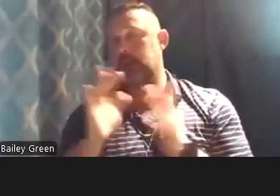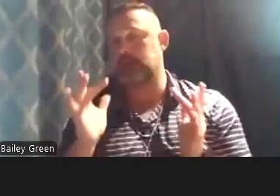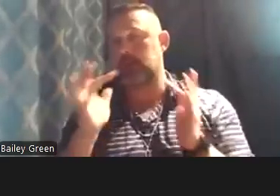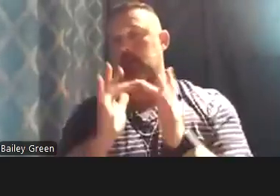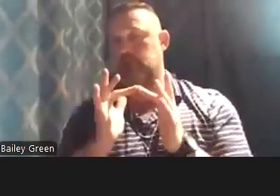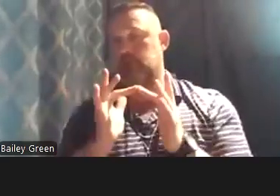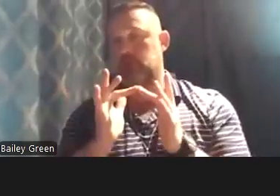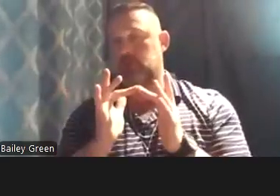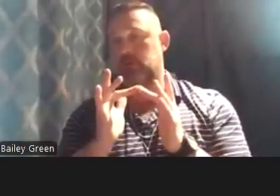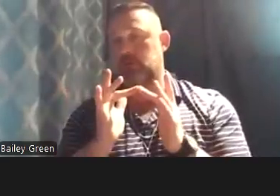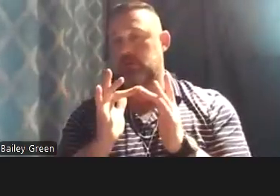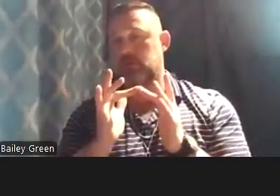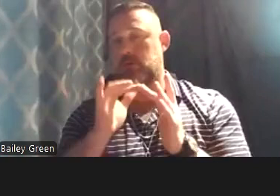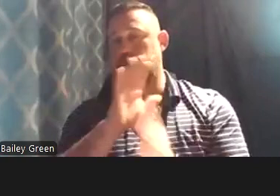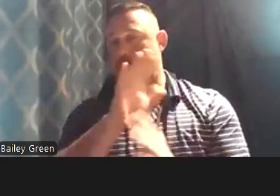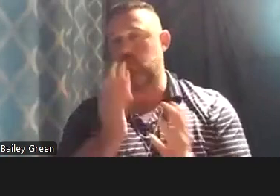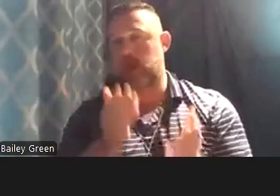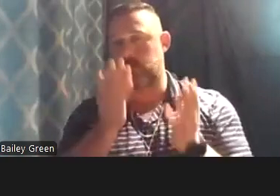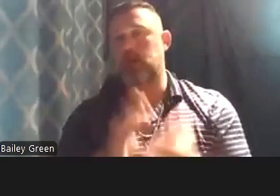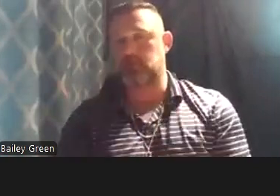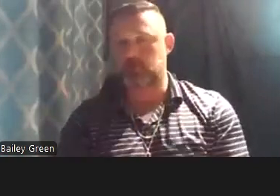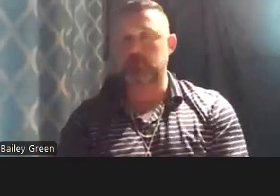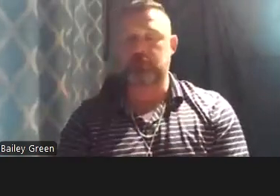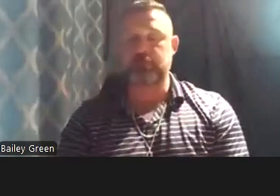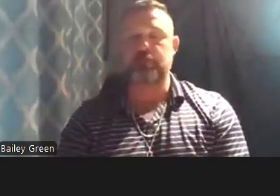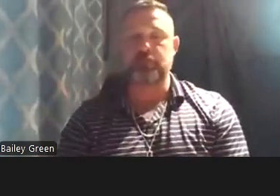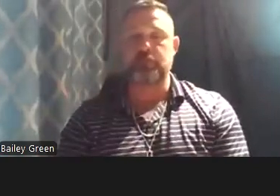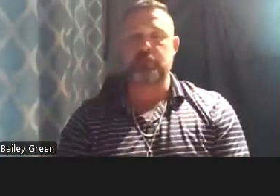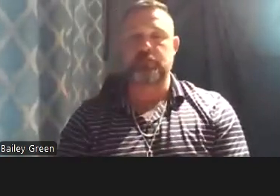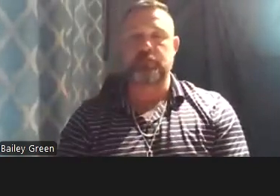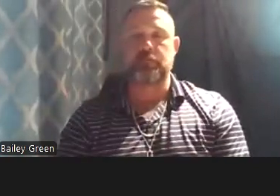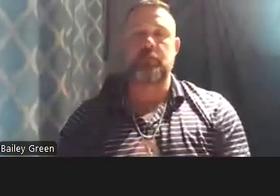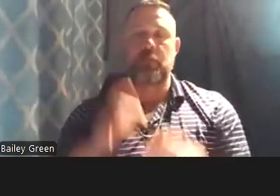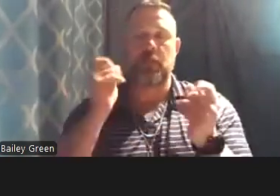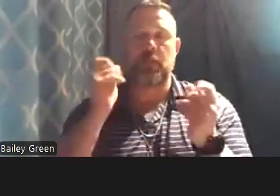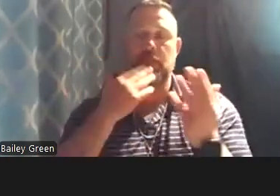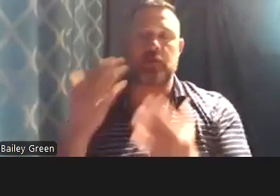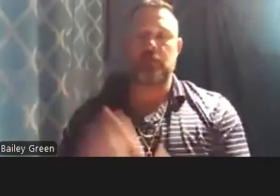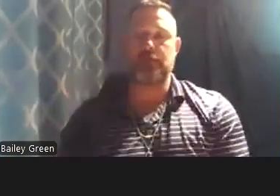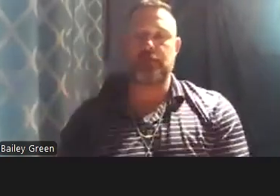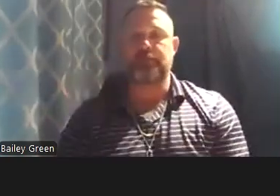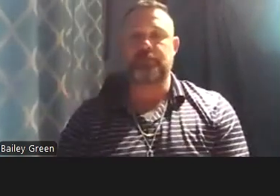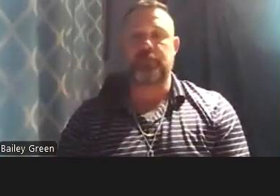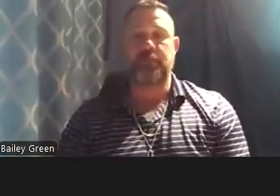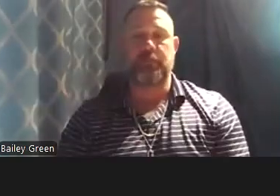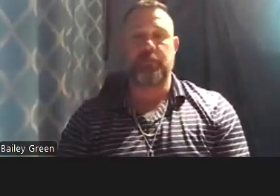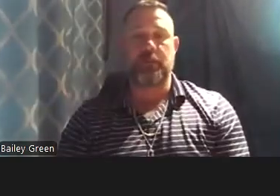in your recommendations. Oh, thank you so much for that addition.